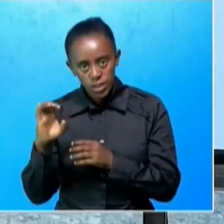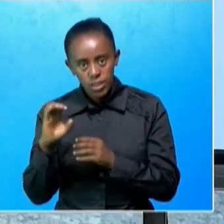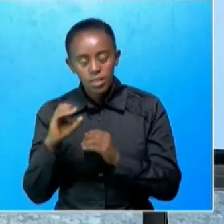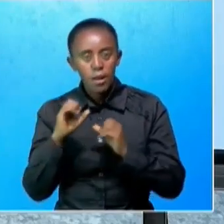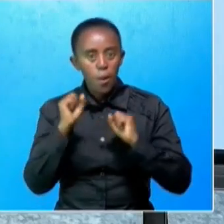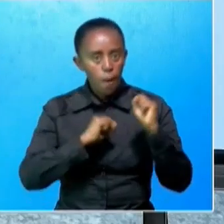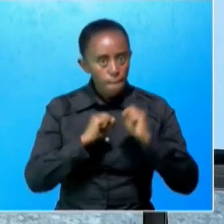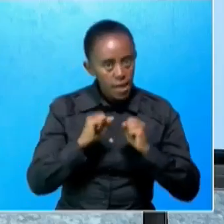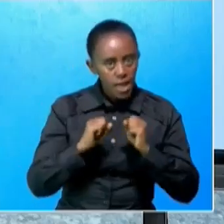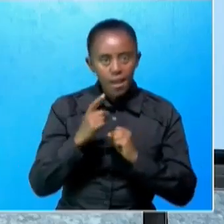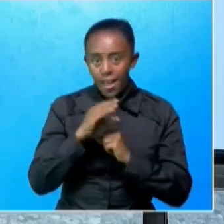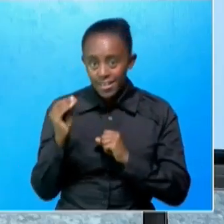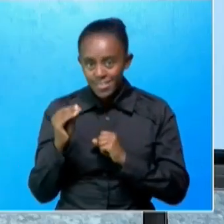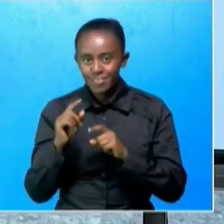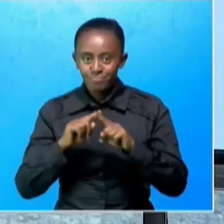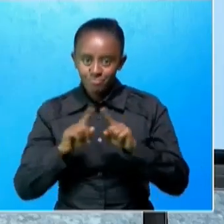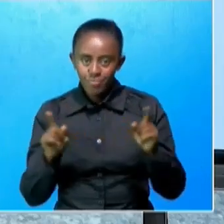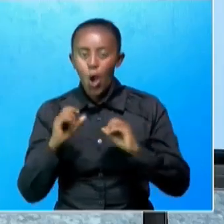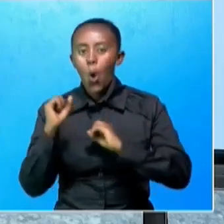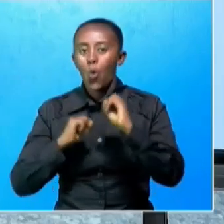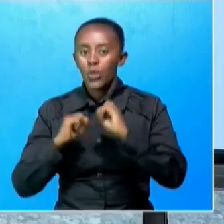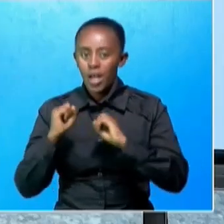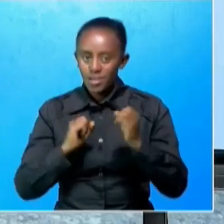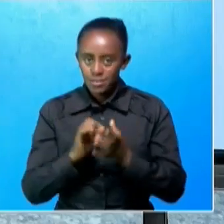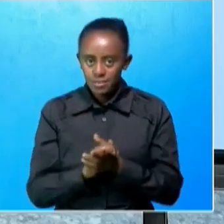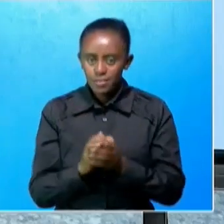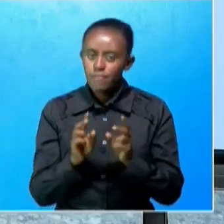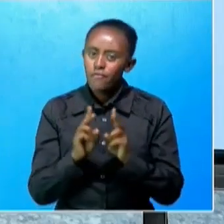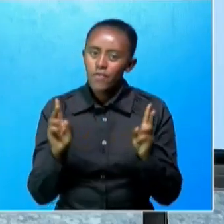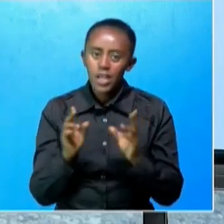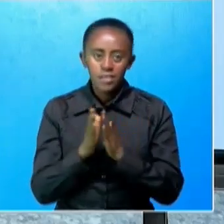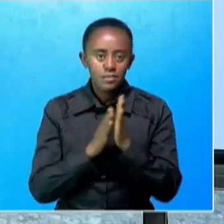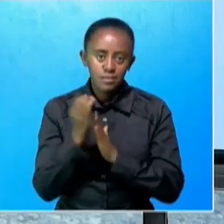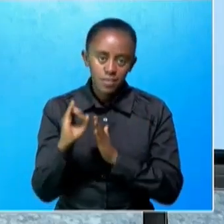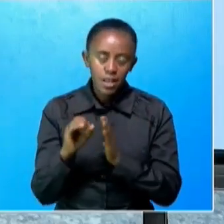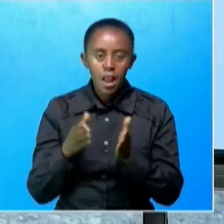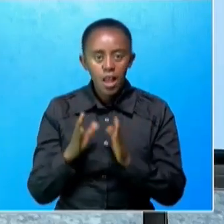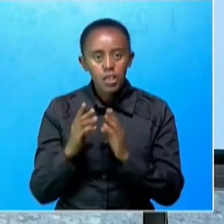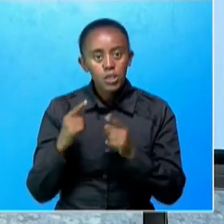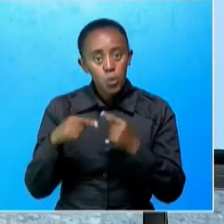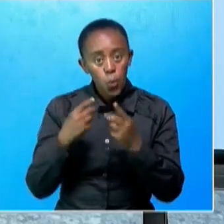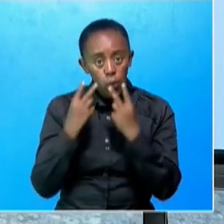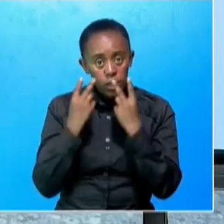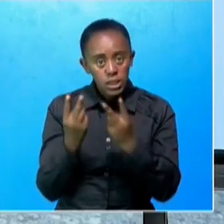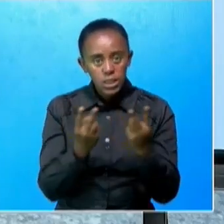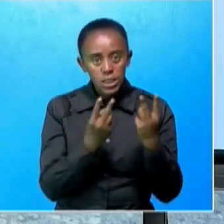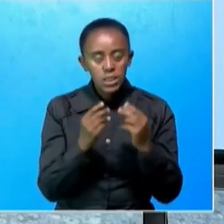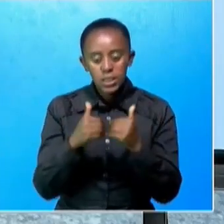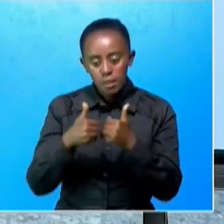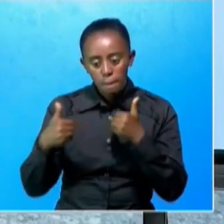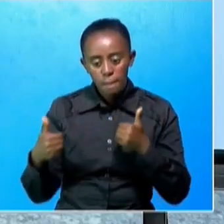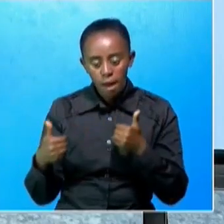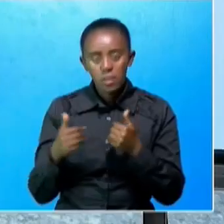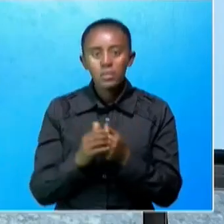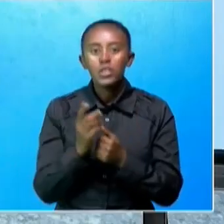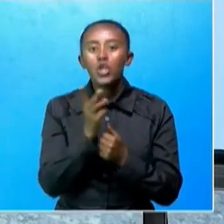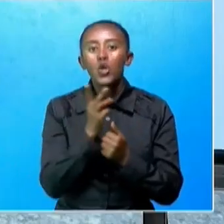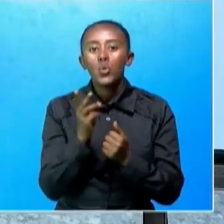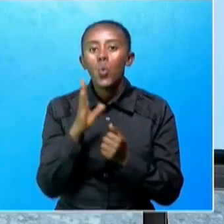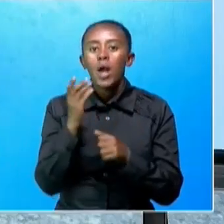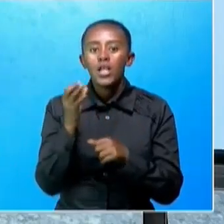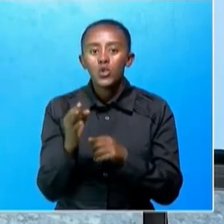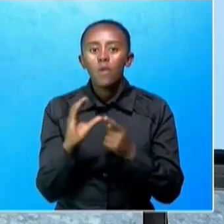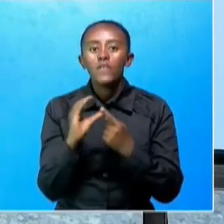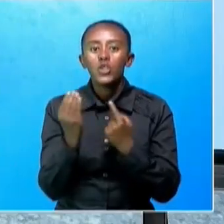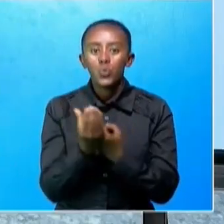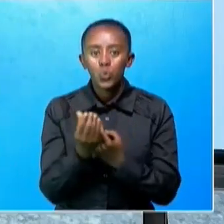and contrast. Very interesting. Let's go and see separately the two kinds of